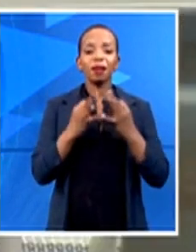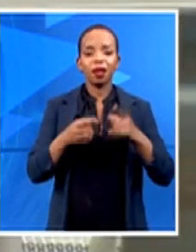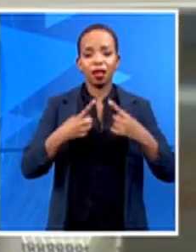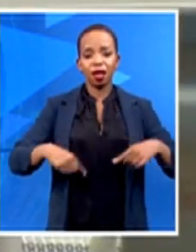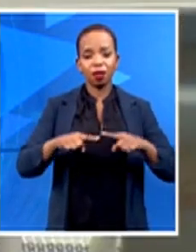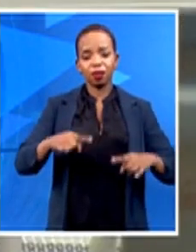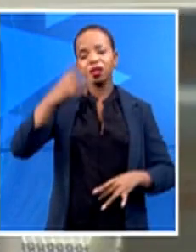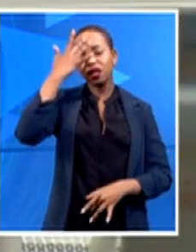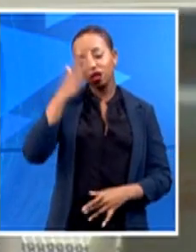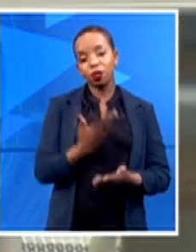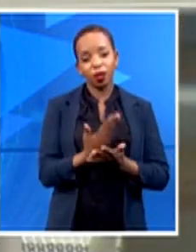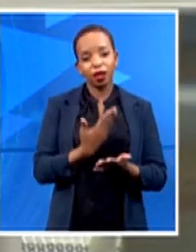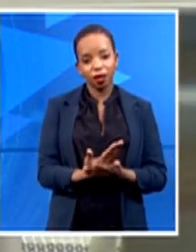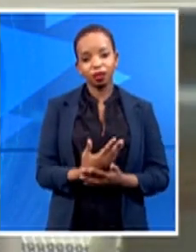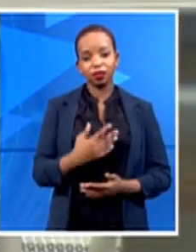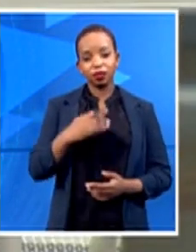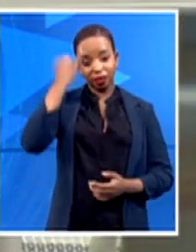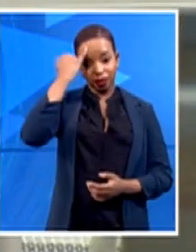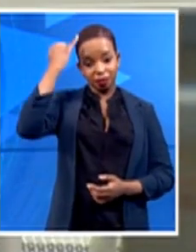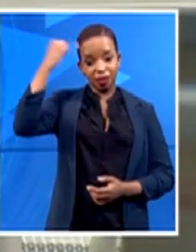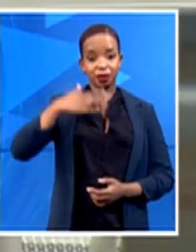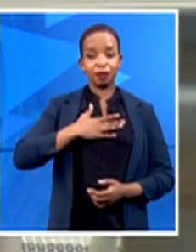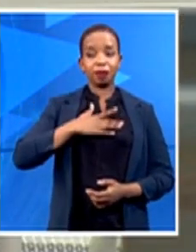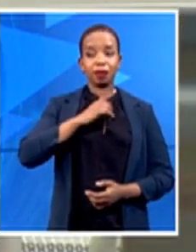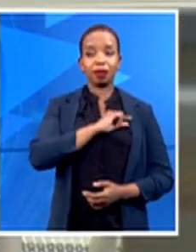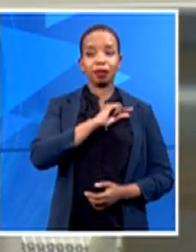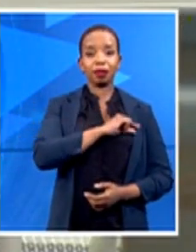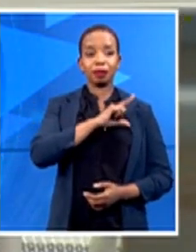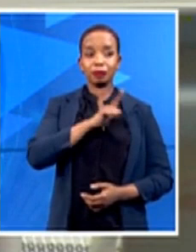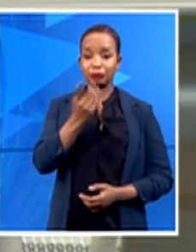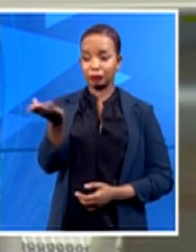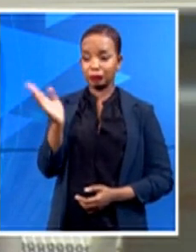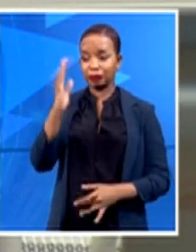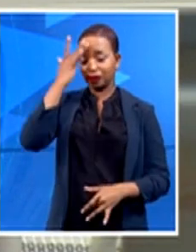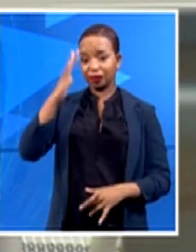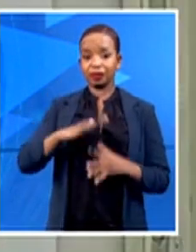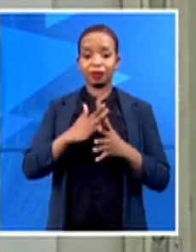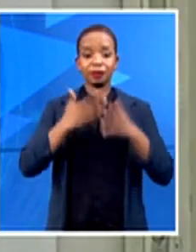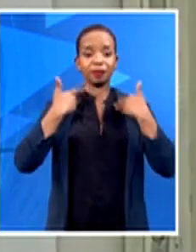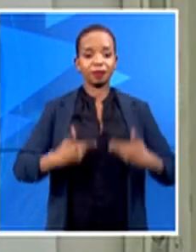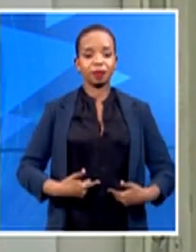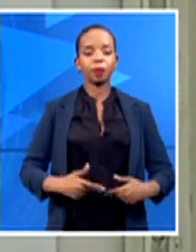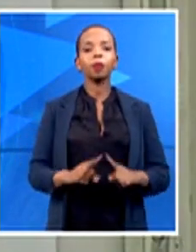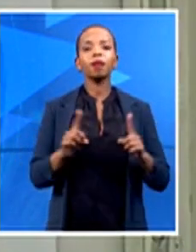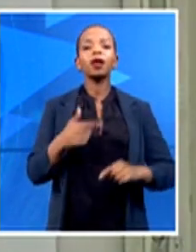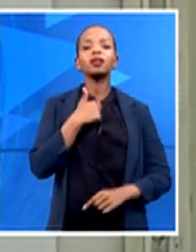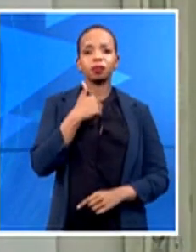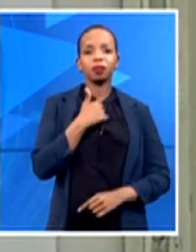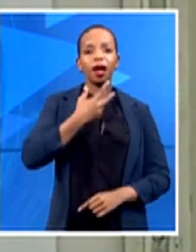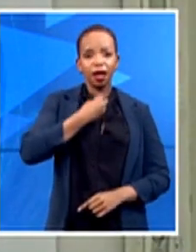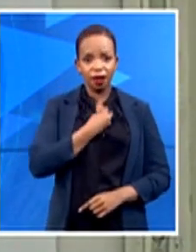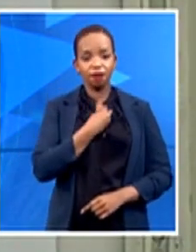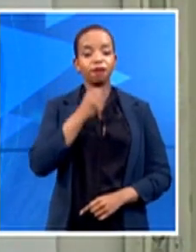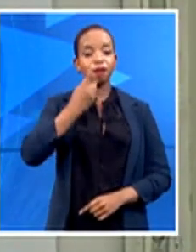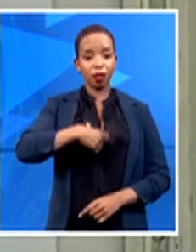surround us. But I have had a personal experience that people are also getting better. If I can just mention